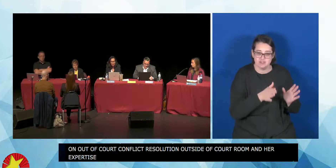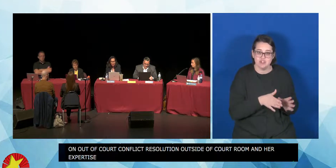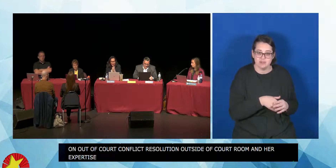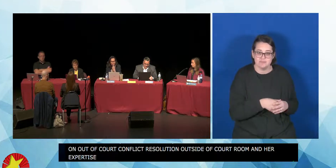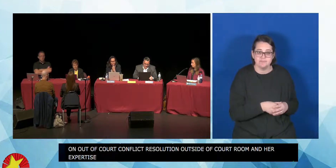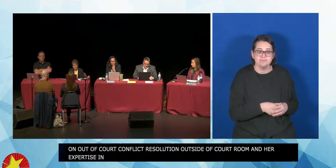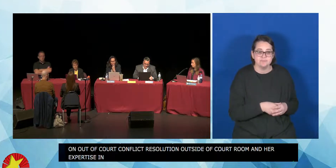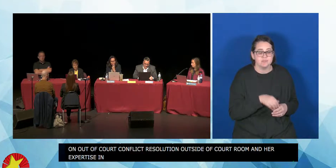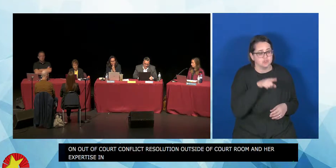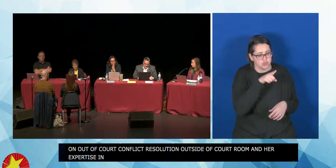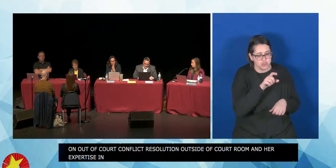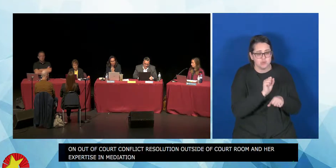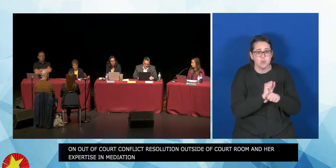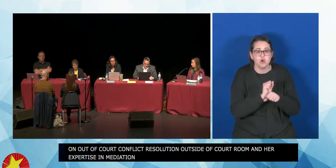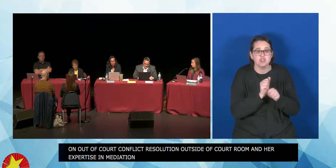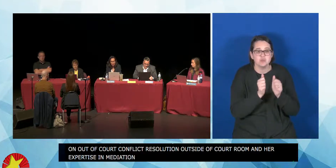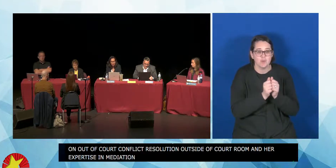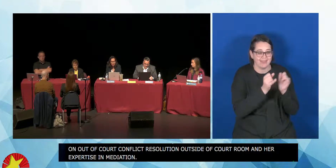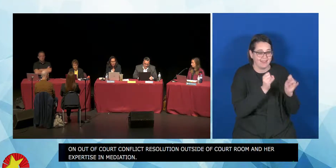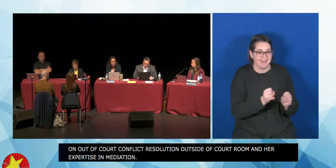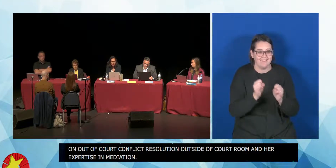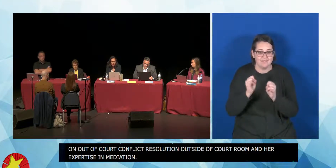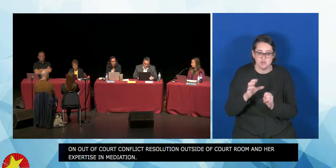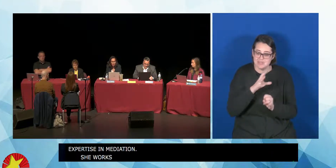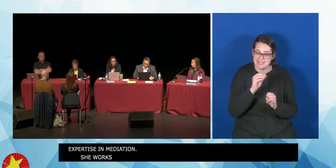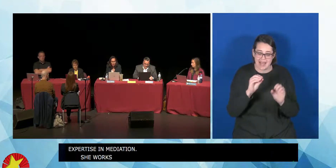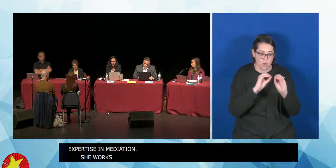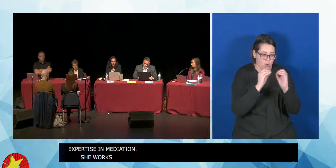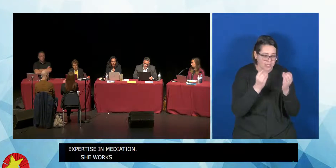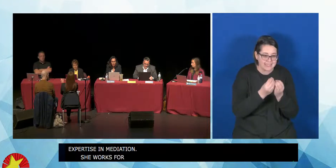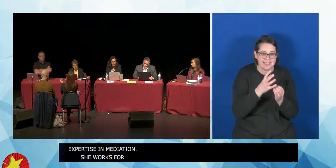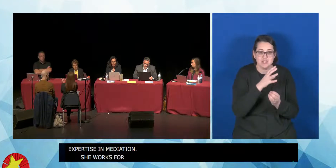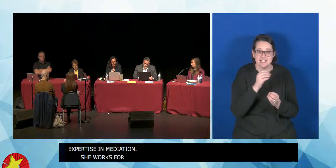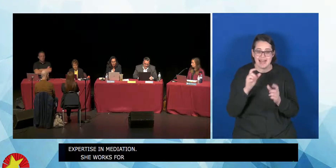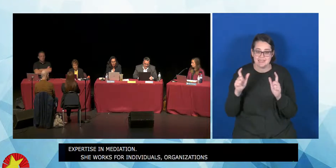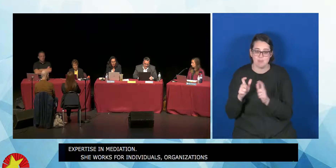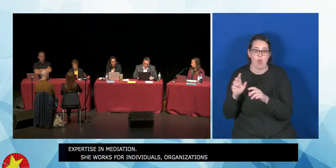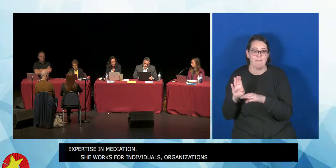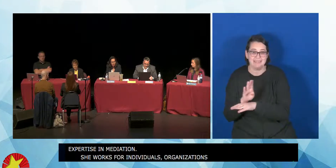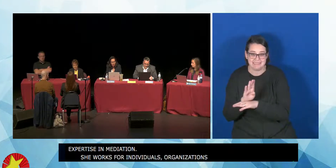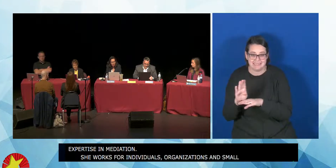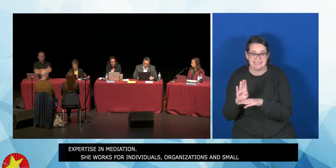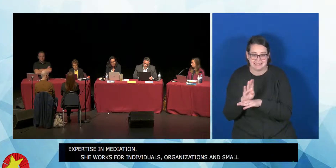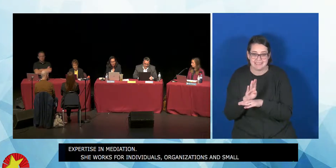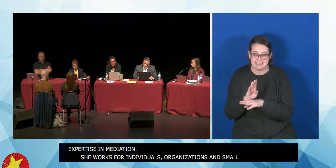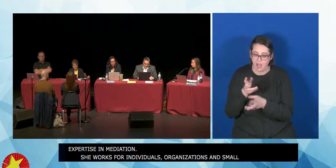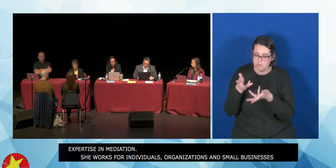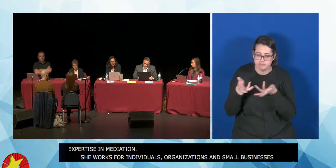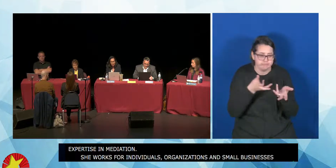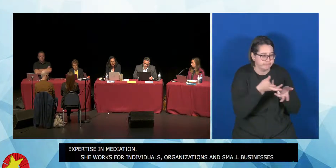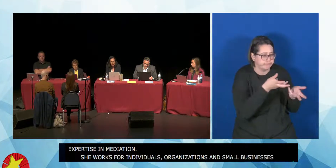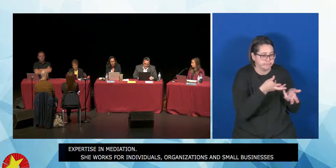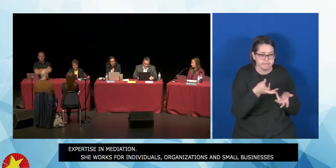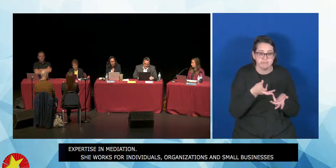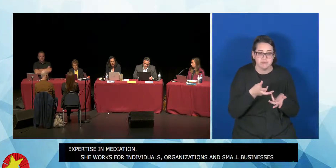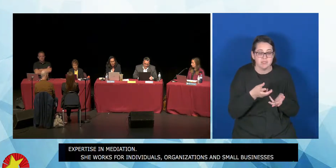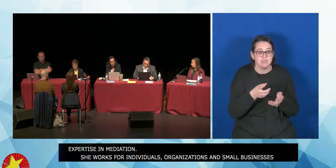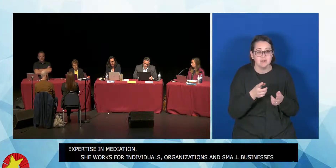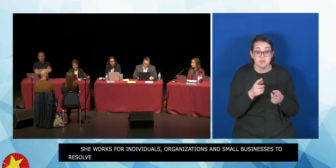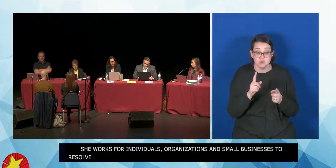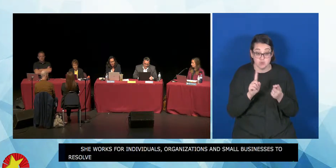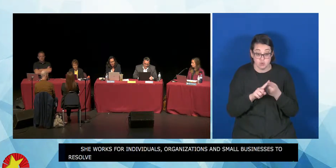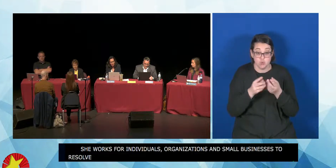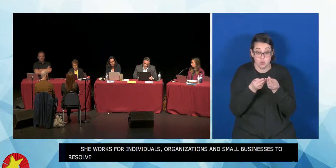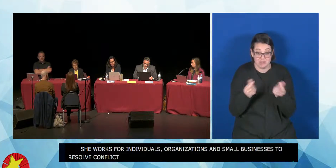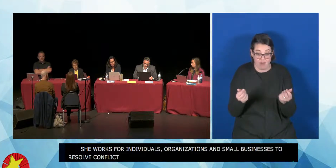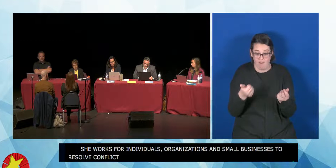with individuals, organizations, and small businesses to resolve conflicts